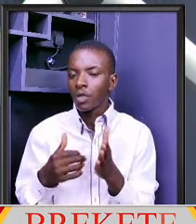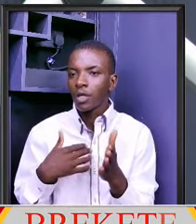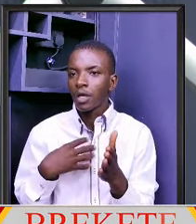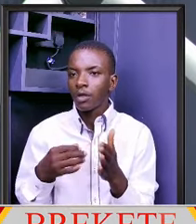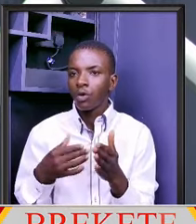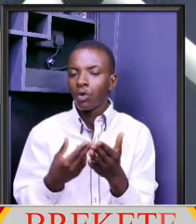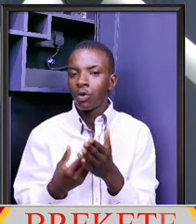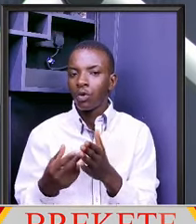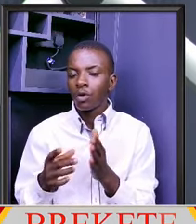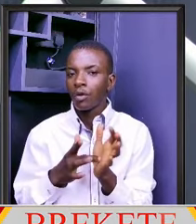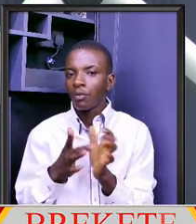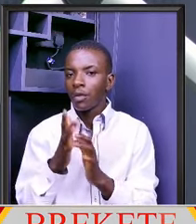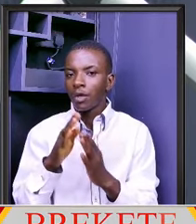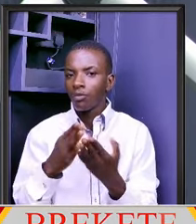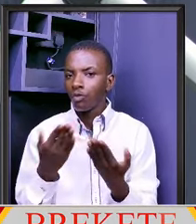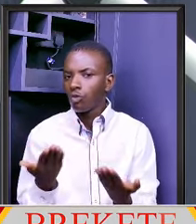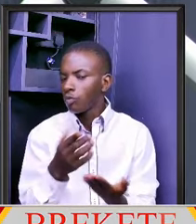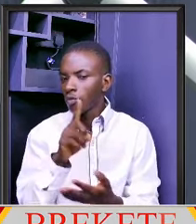Bible?